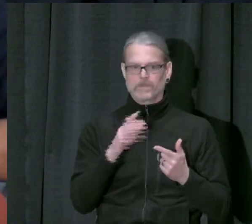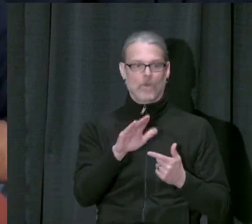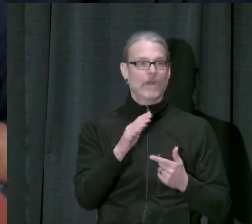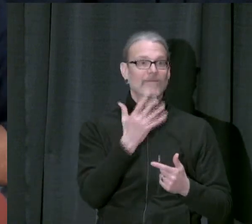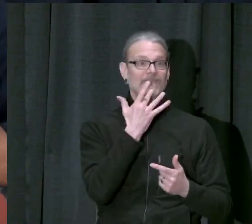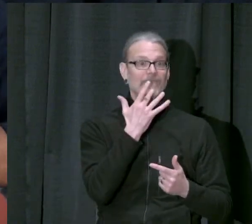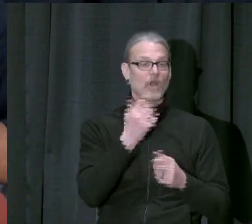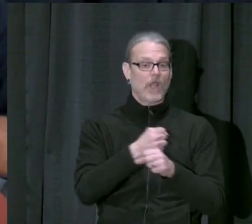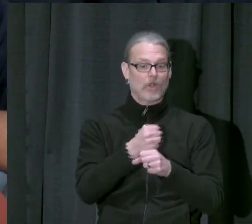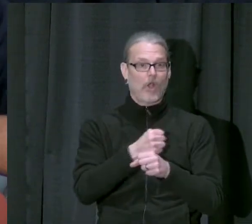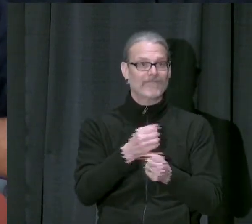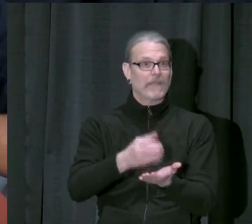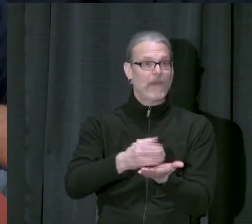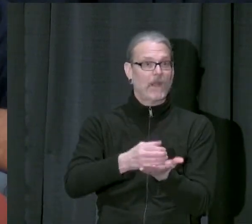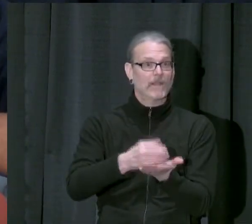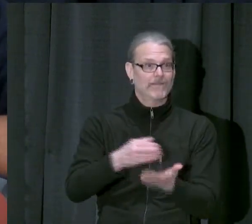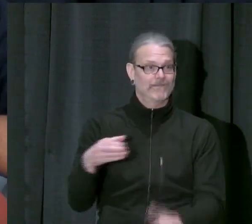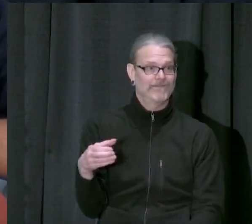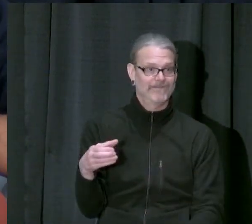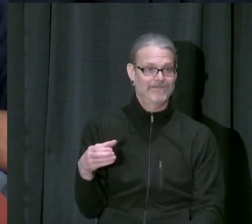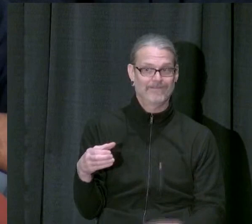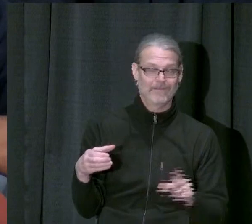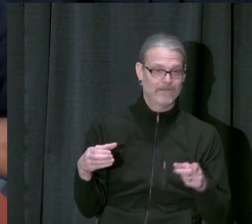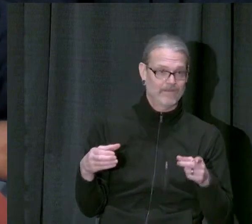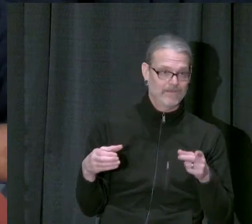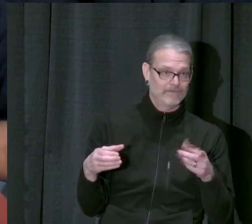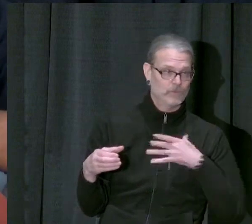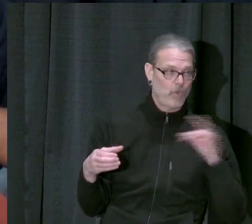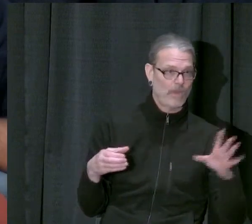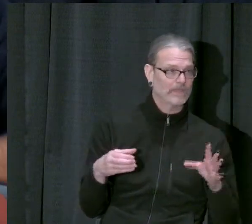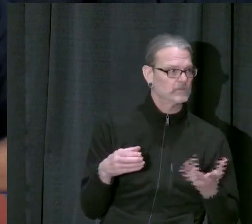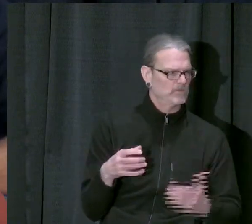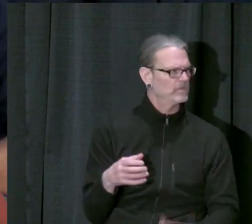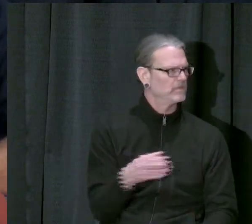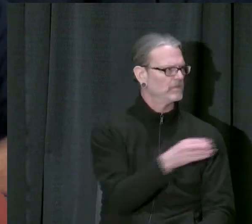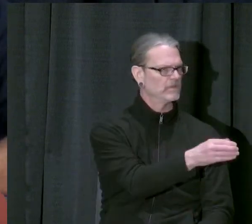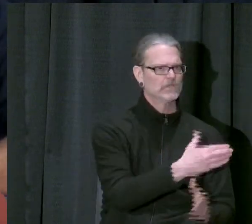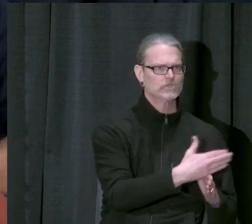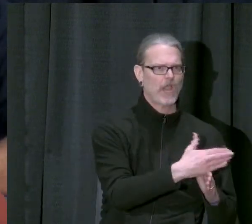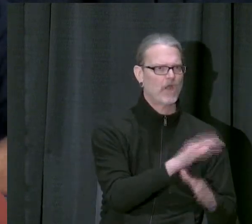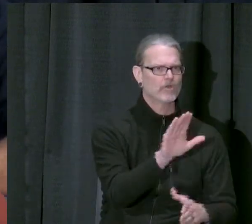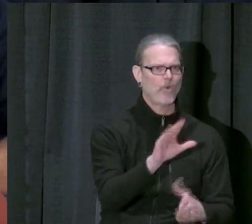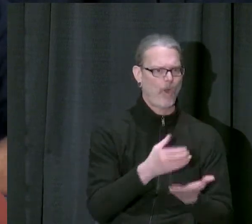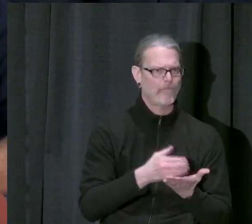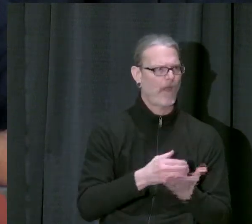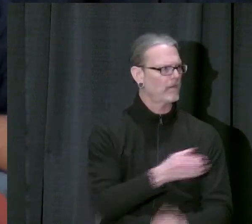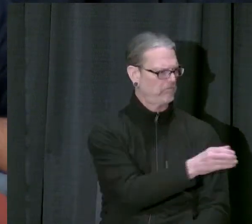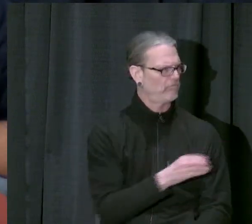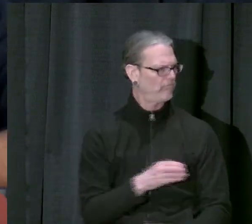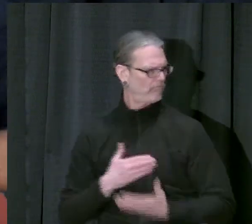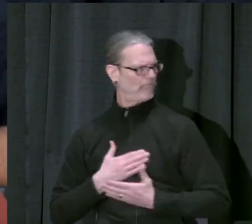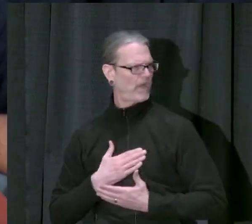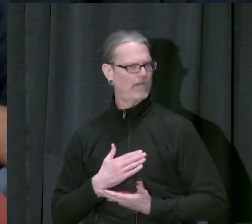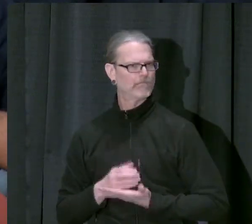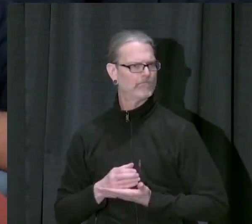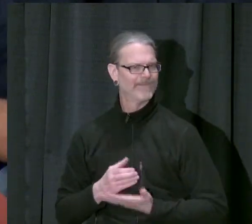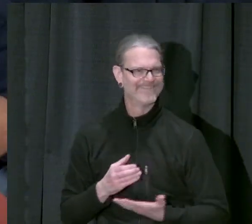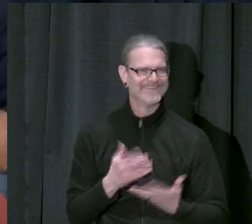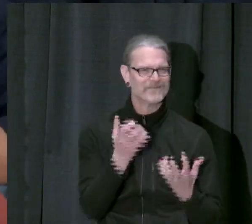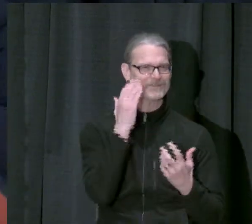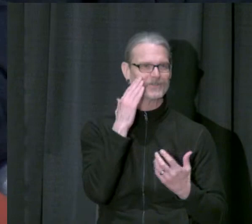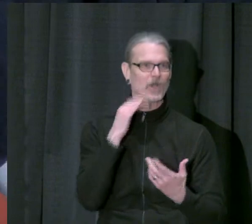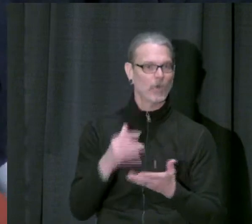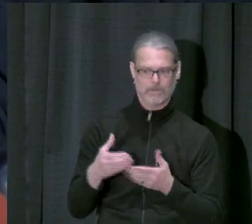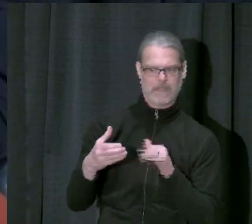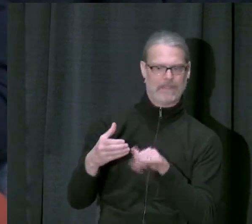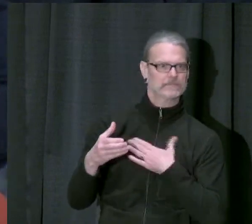mug, and you're not a fan like me of sharing coffee mugs with other people in the house. You want to always know, this is my